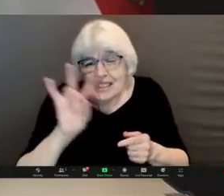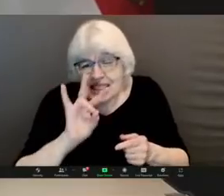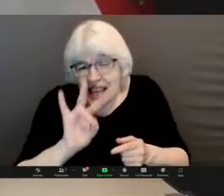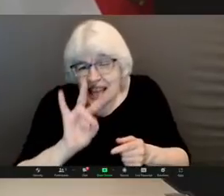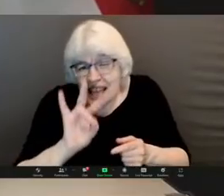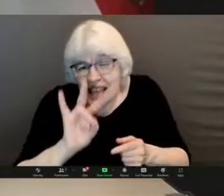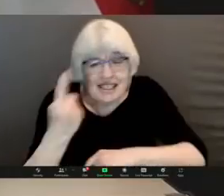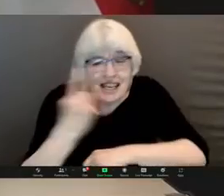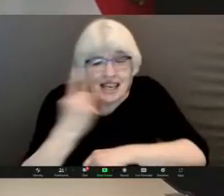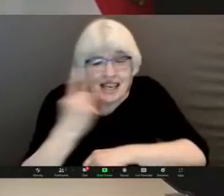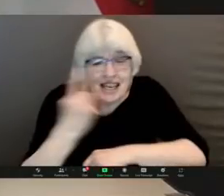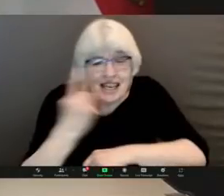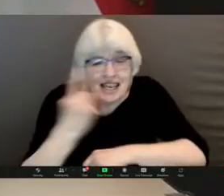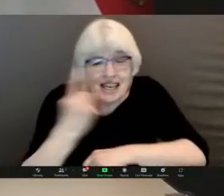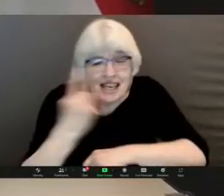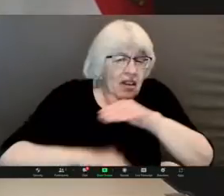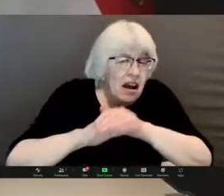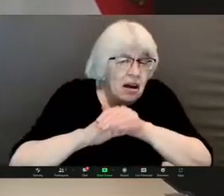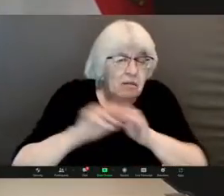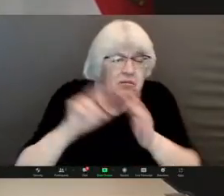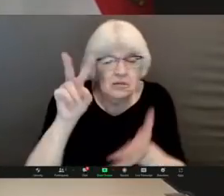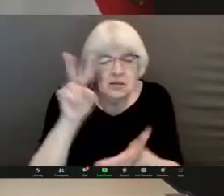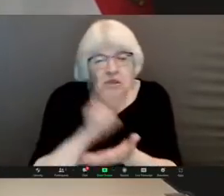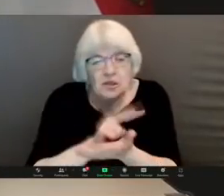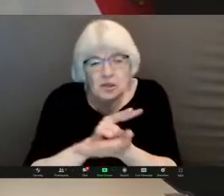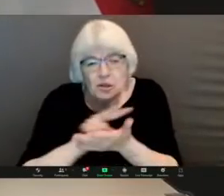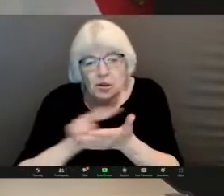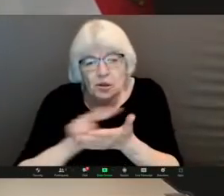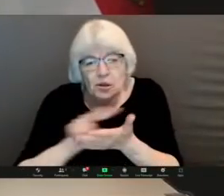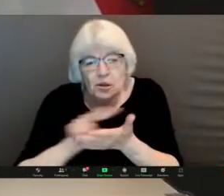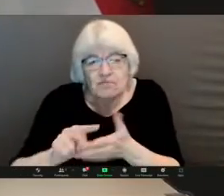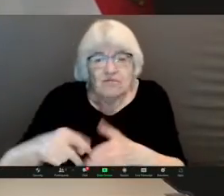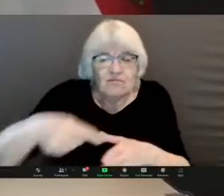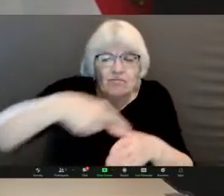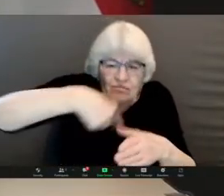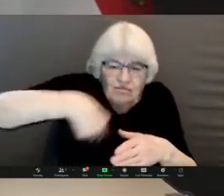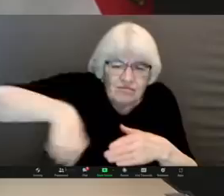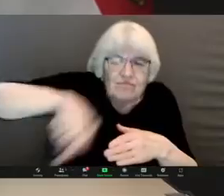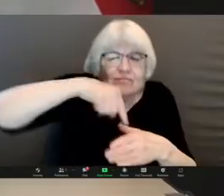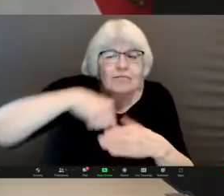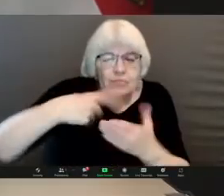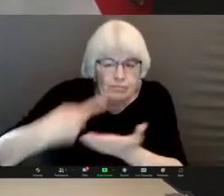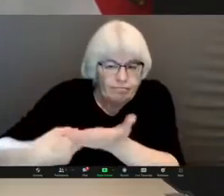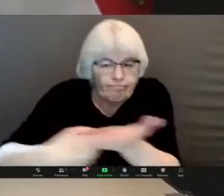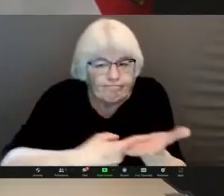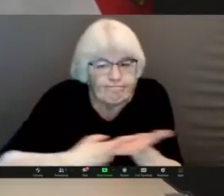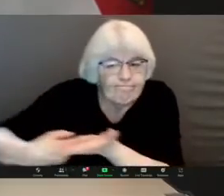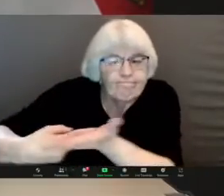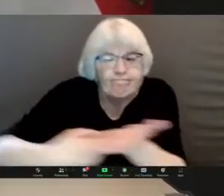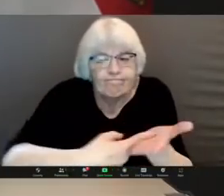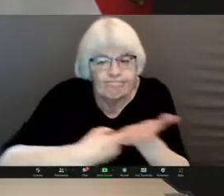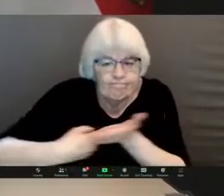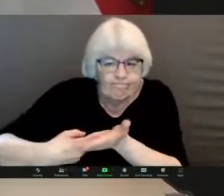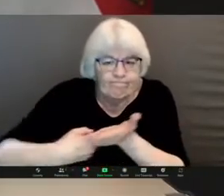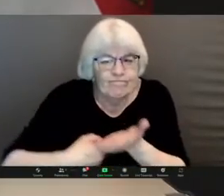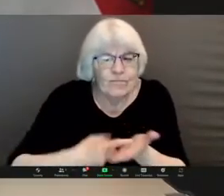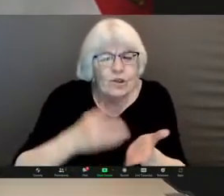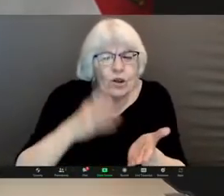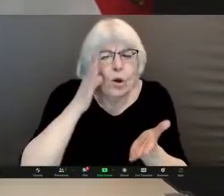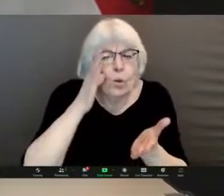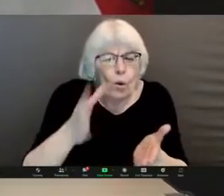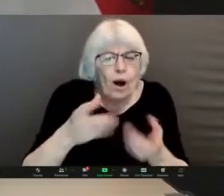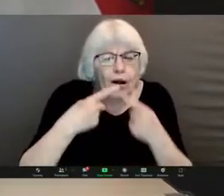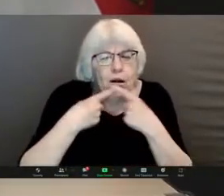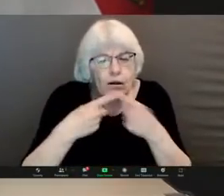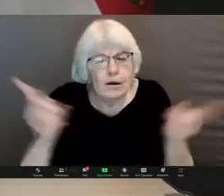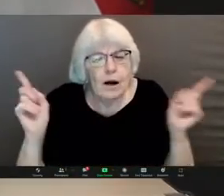within our midst who are working on what the bones of this could look like. At first, we'll need to come as a policy from CPHO, which I know they're